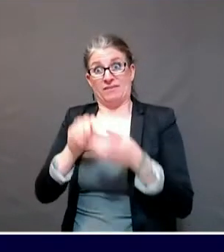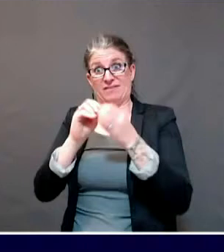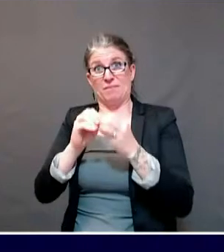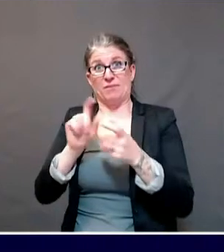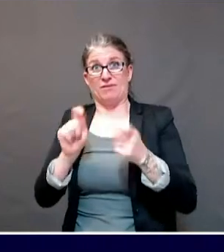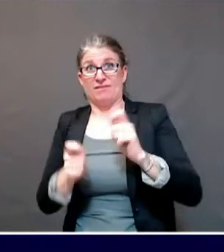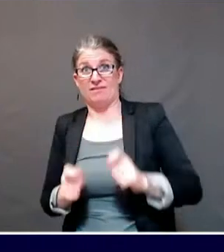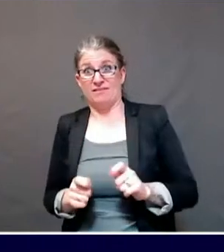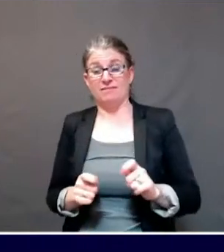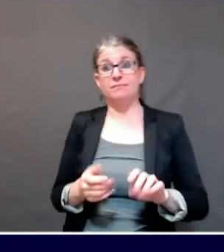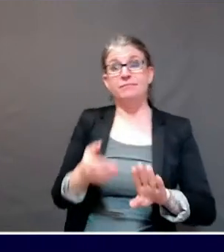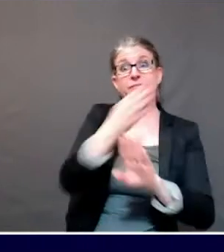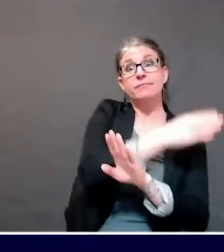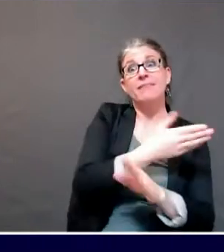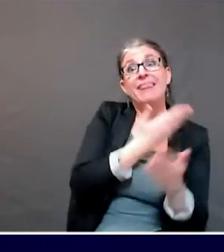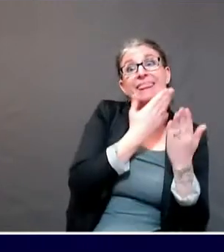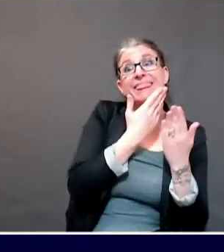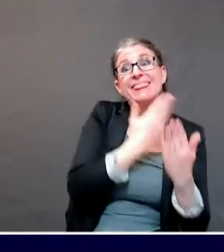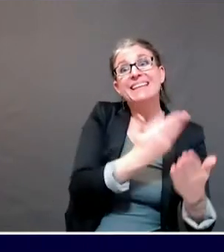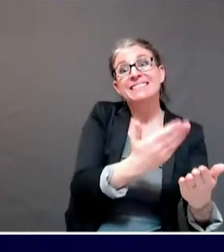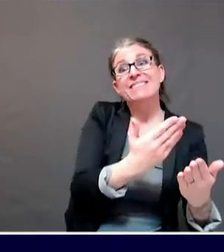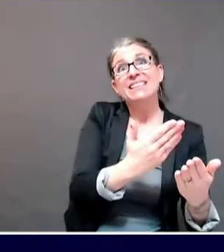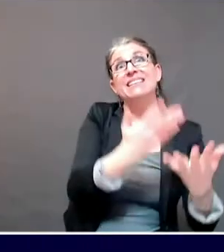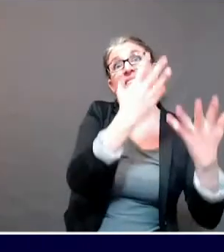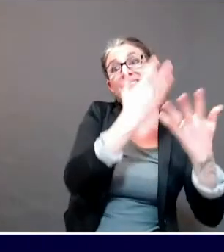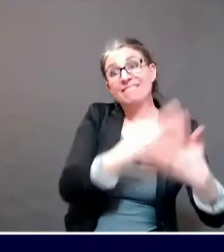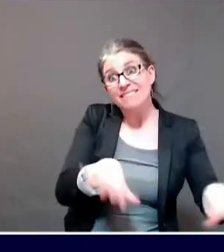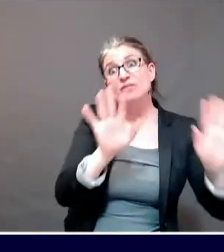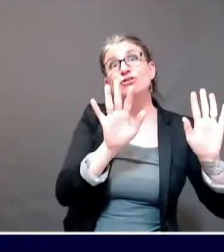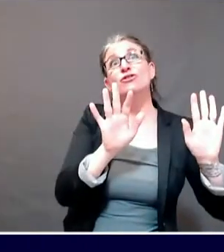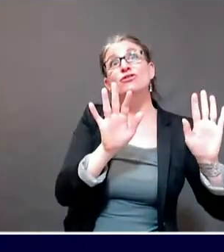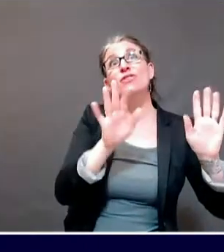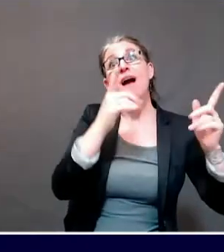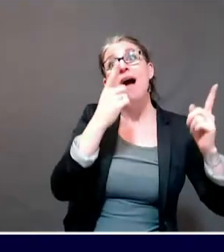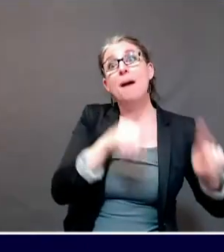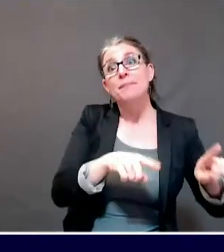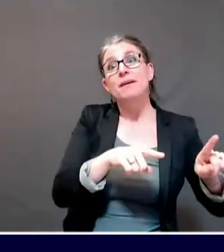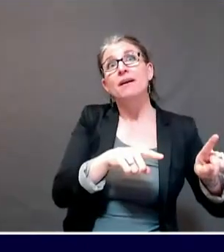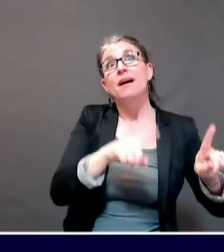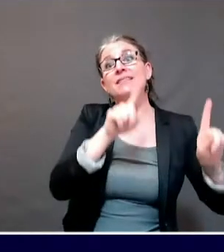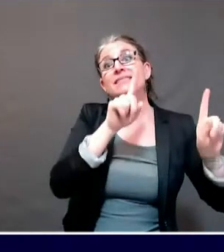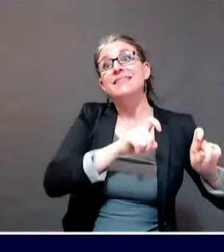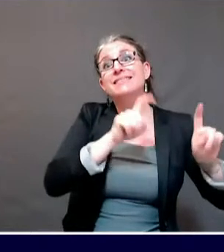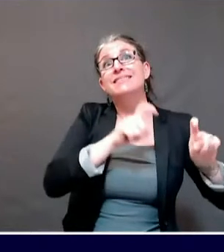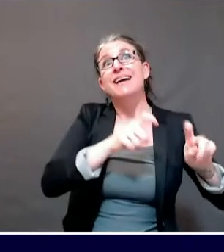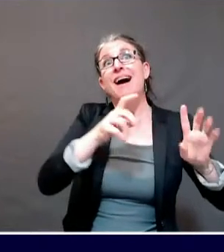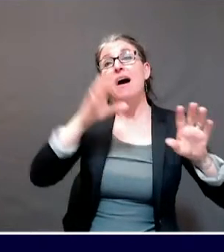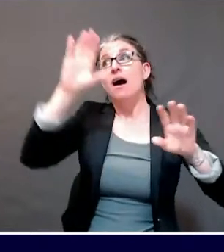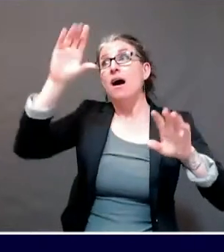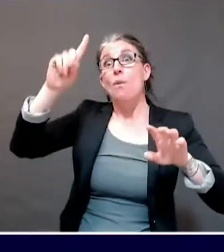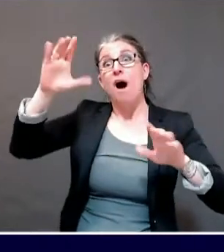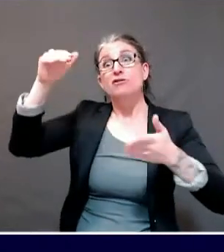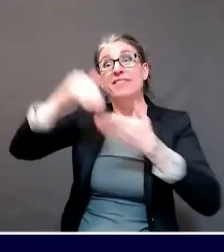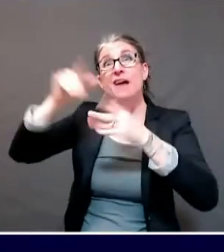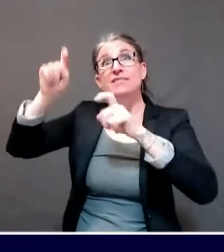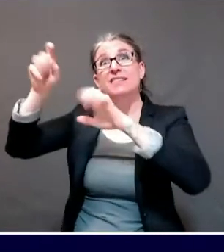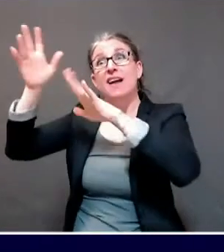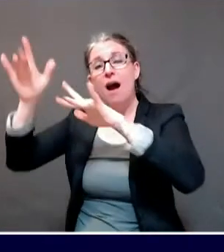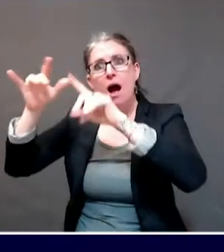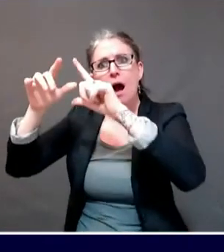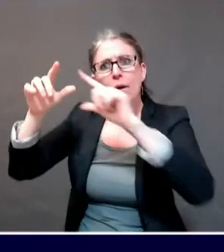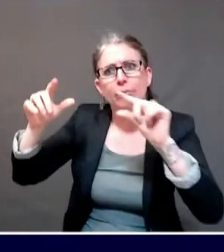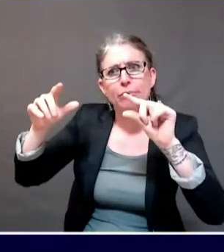since then. So we're taking a look at why all of these factors, all taken together, have resulted in a